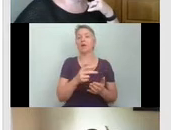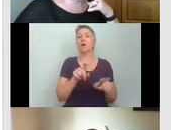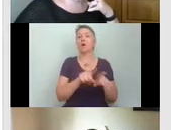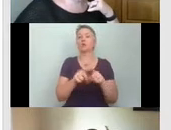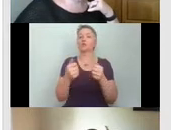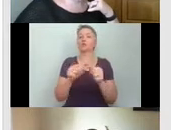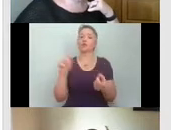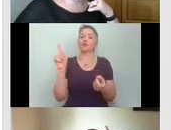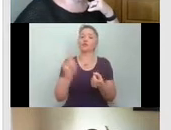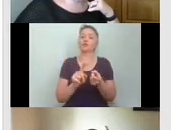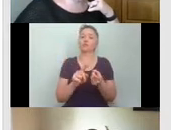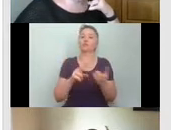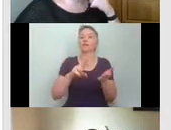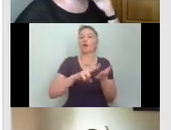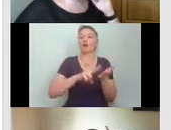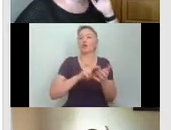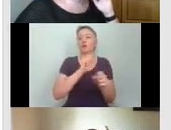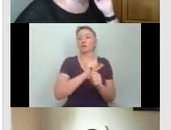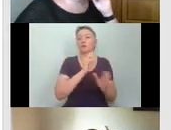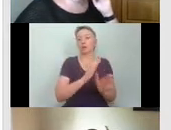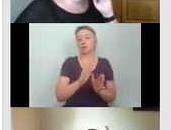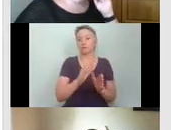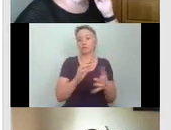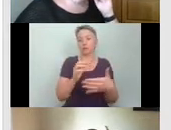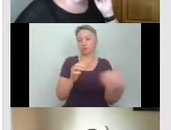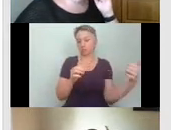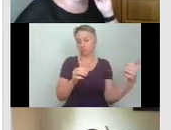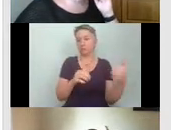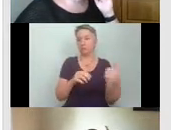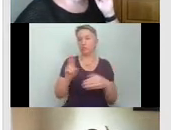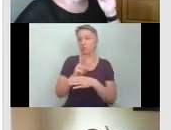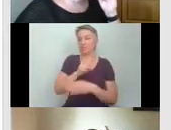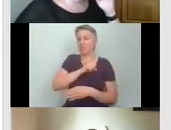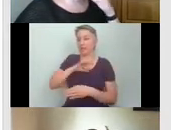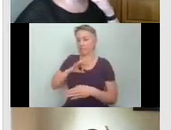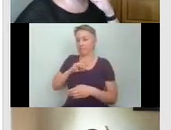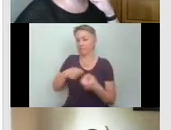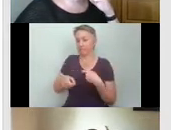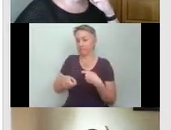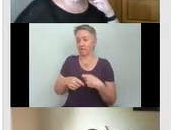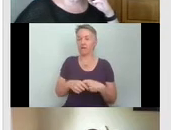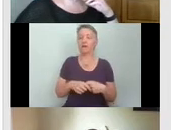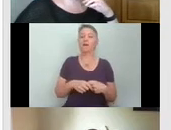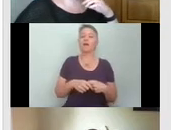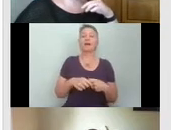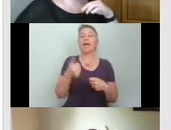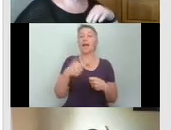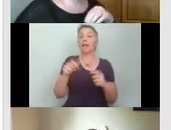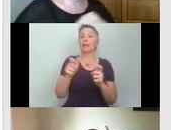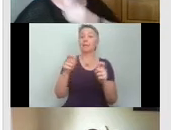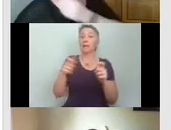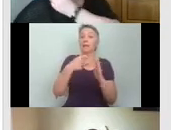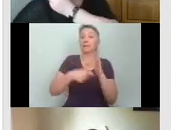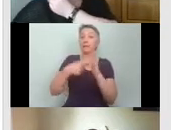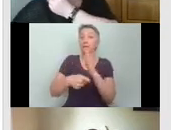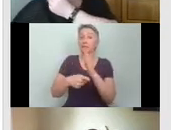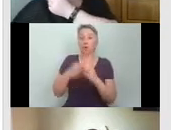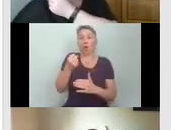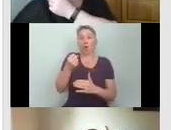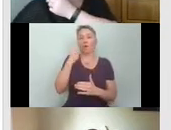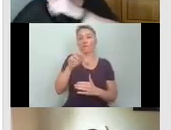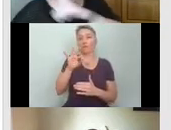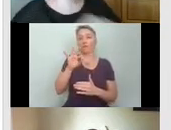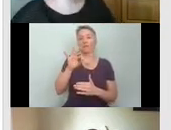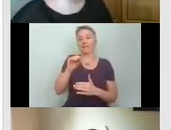labor, holding any new capital spending for the first, at least the first 90 days, and stopping